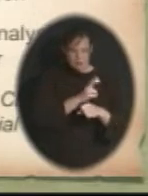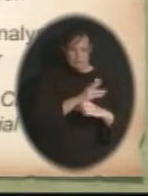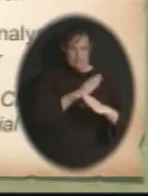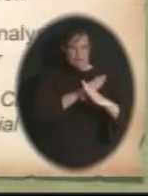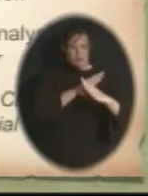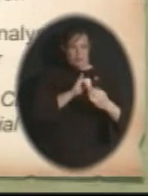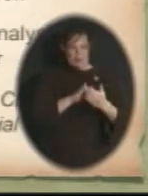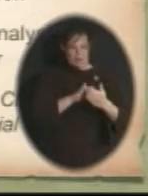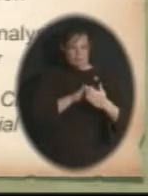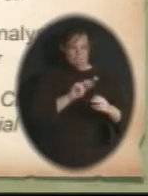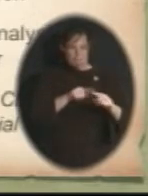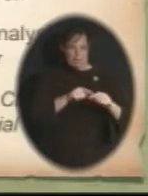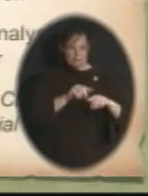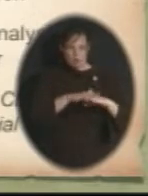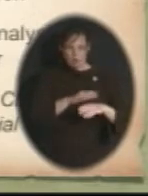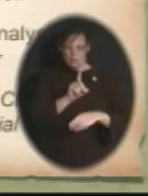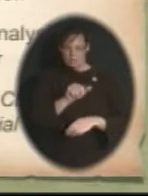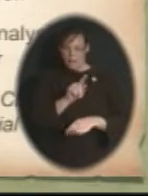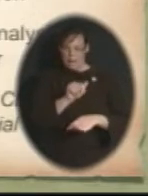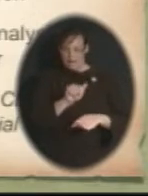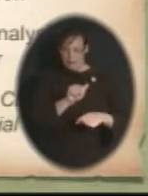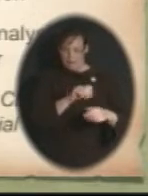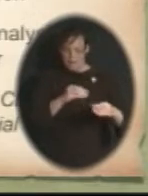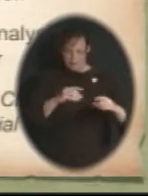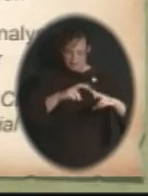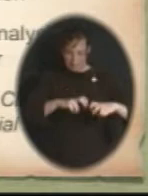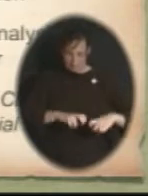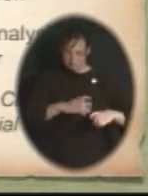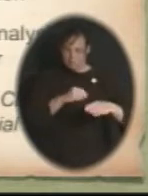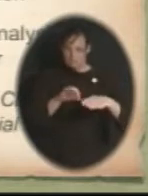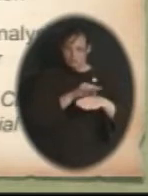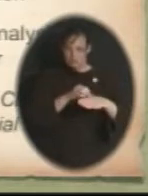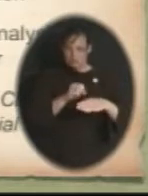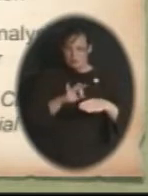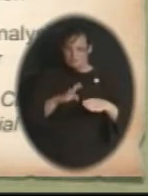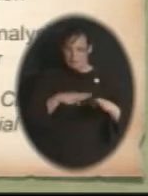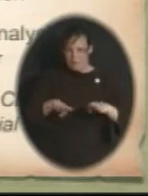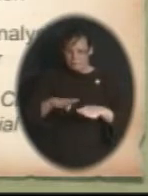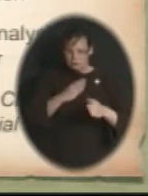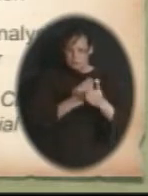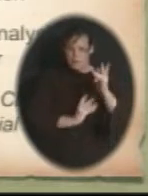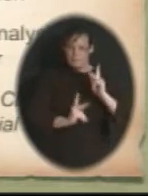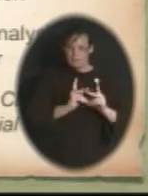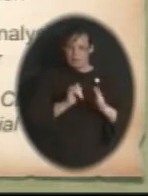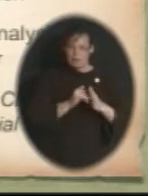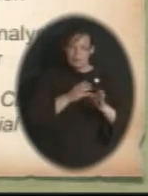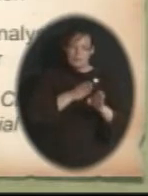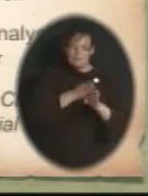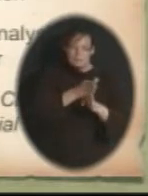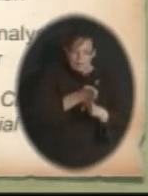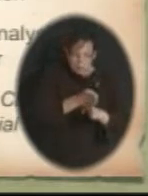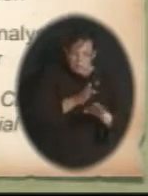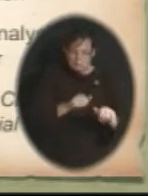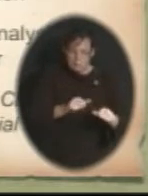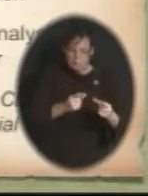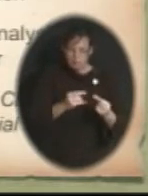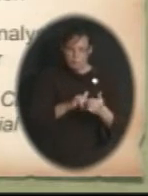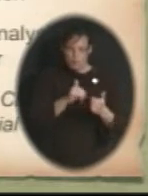that are based on data and analysis of the function of behavior, and some folks that really specialize in being able to do that